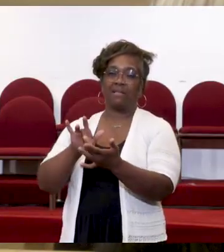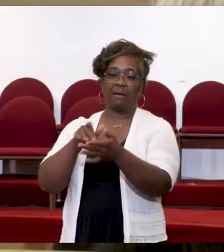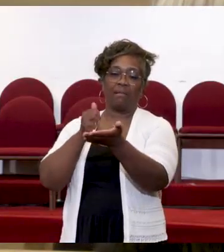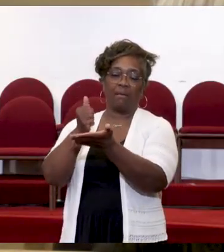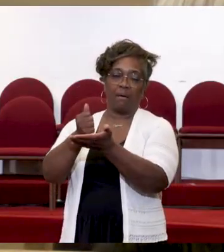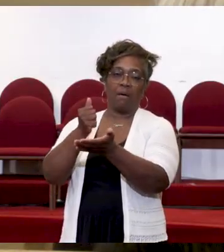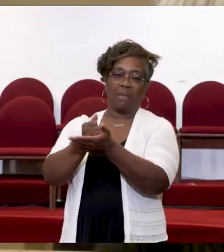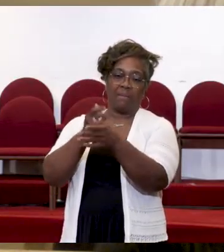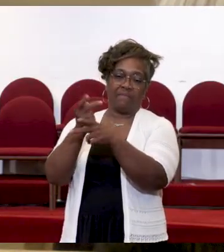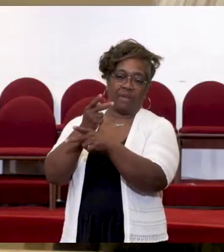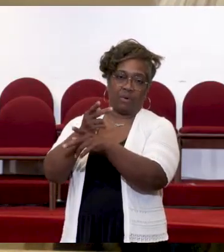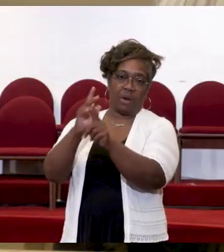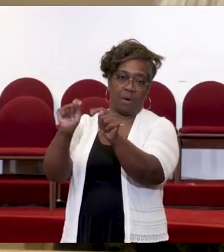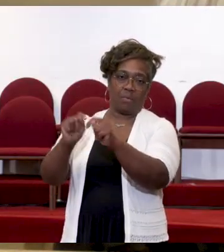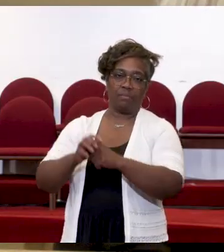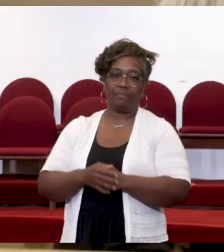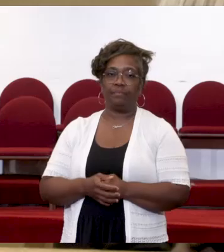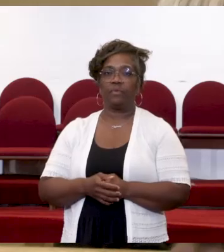us your name, what neighborhood you're from.